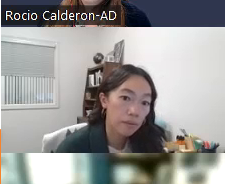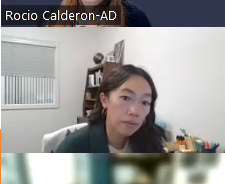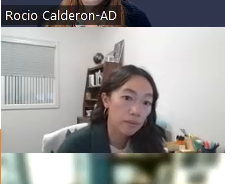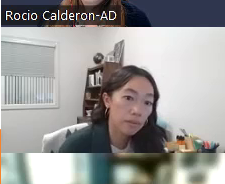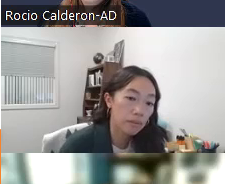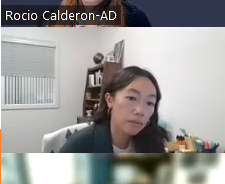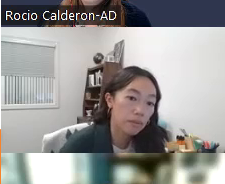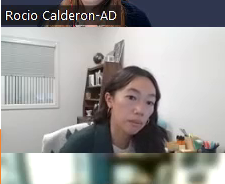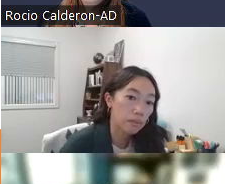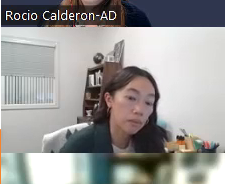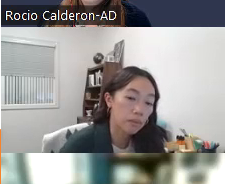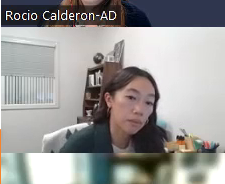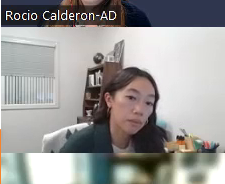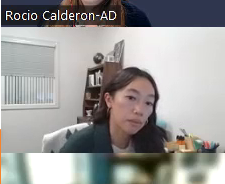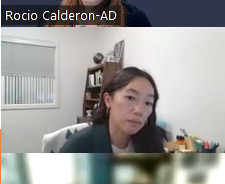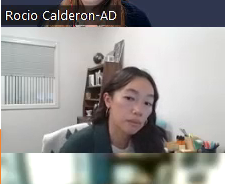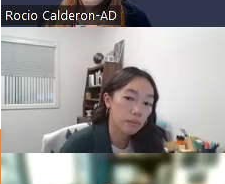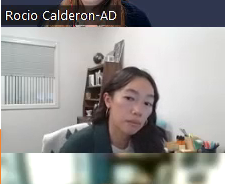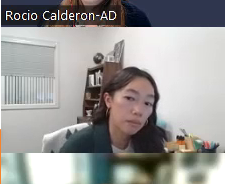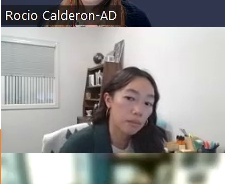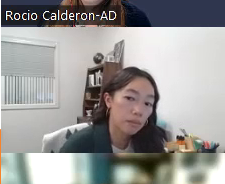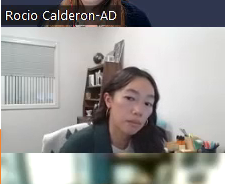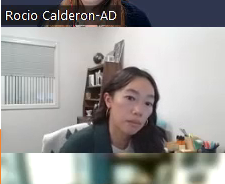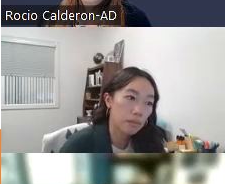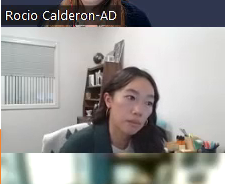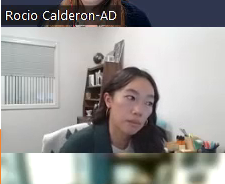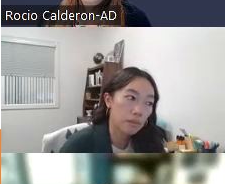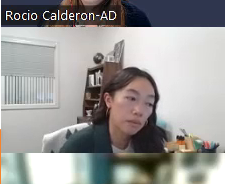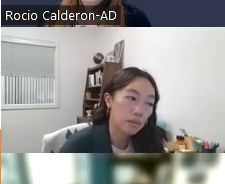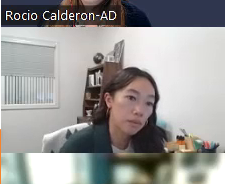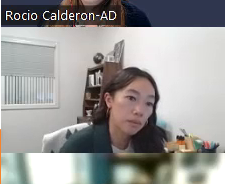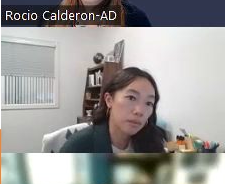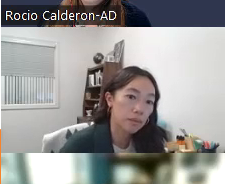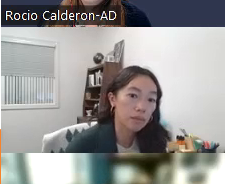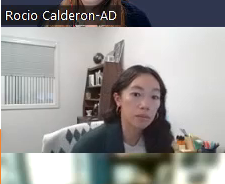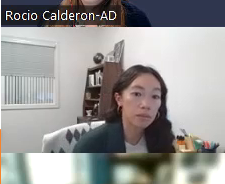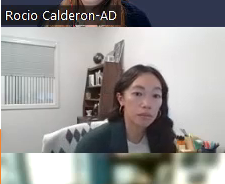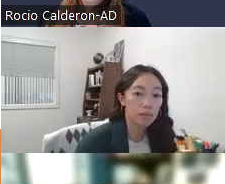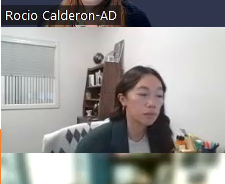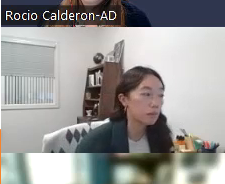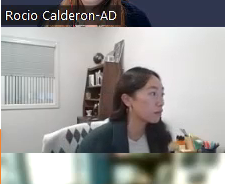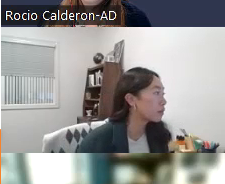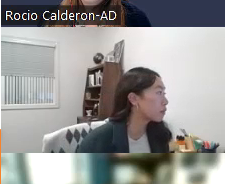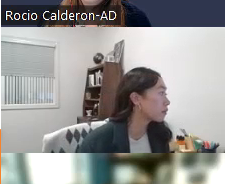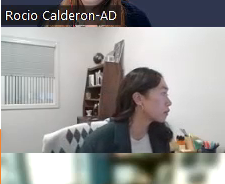questions about maybe the next in-person meeting that we may have. And yeah, I appreciate the question. It's a little bit off topic, so I'm